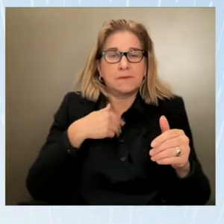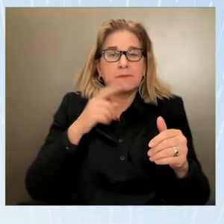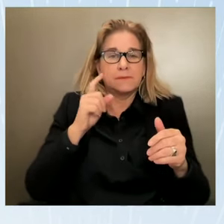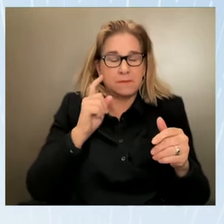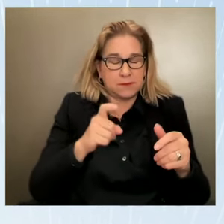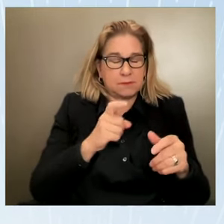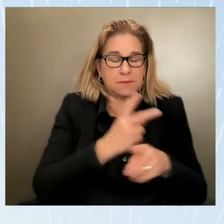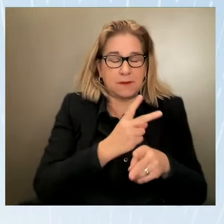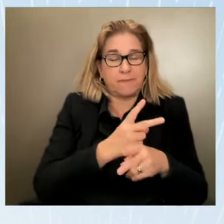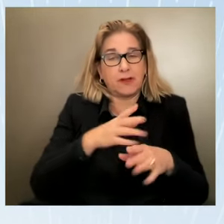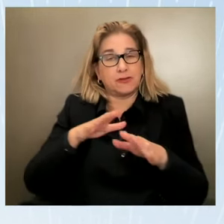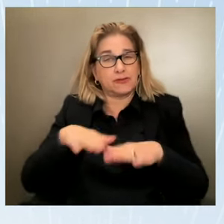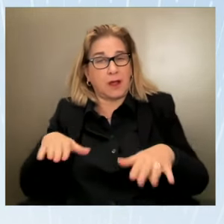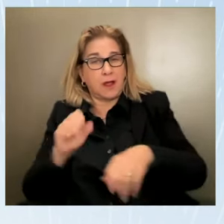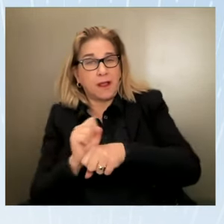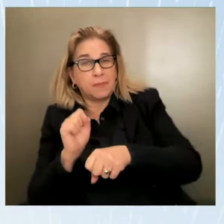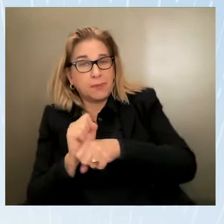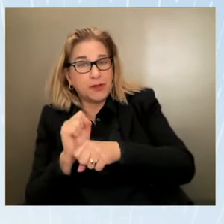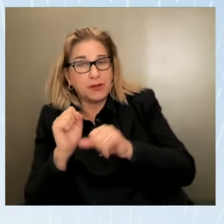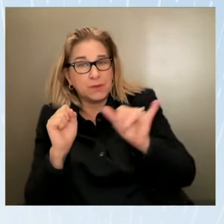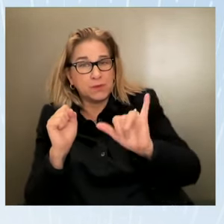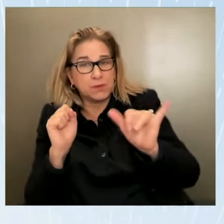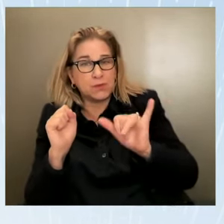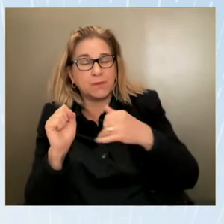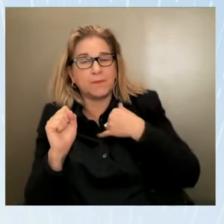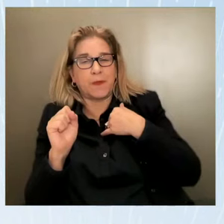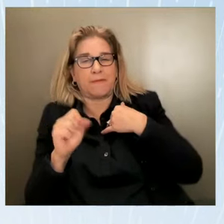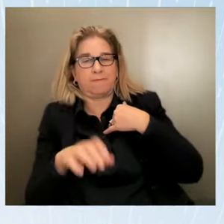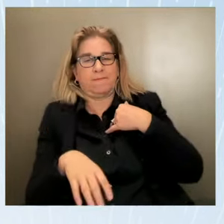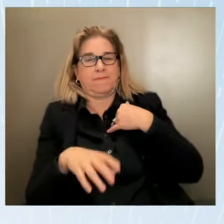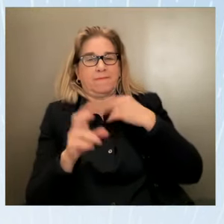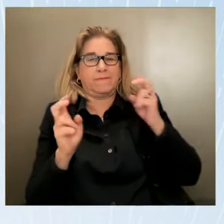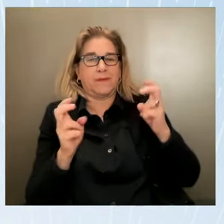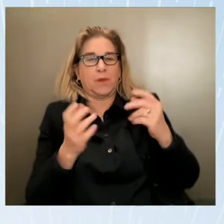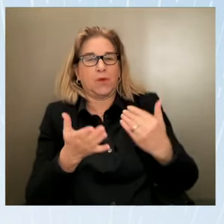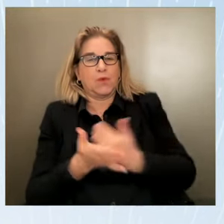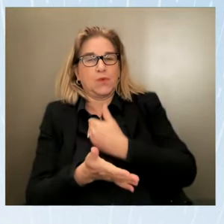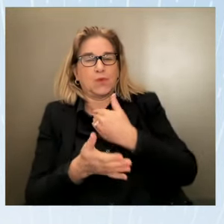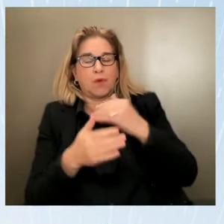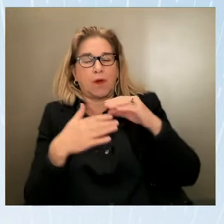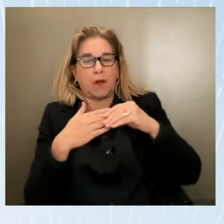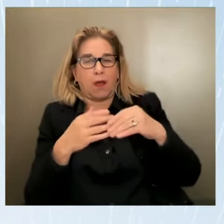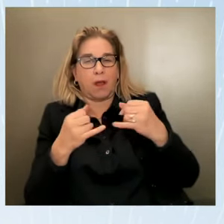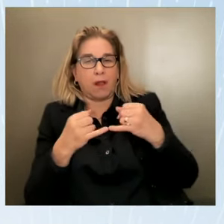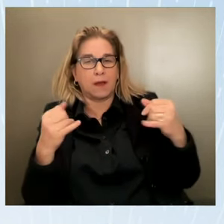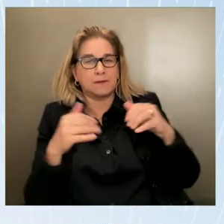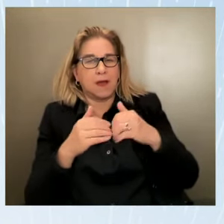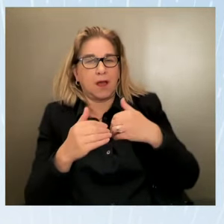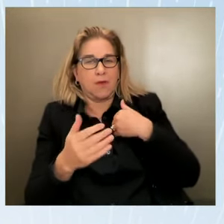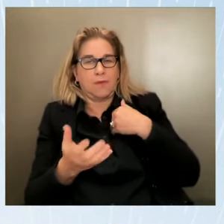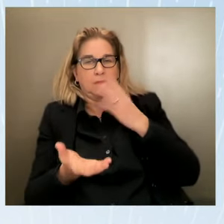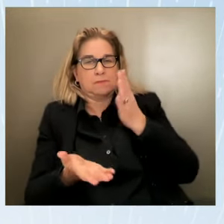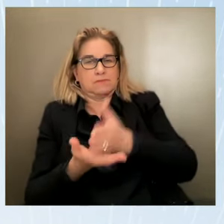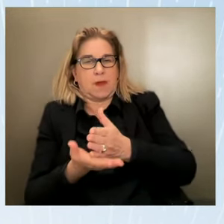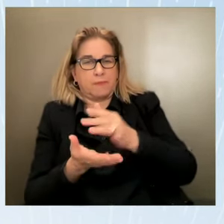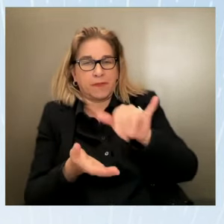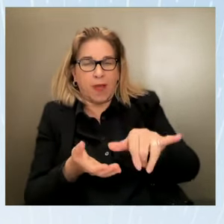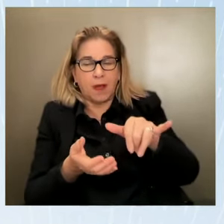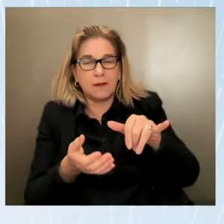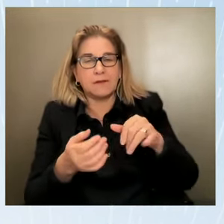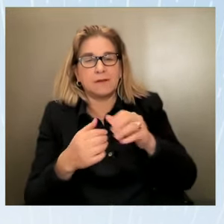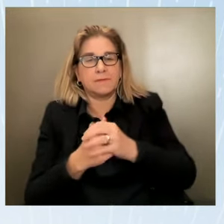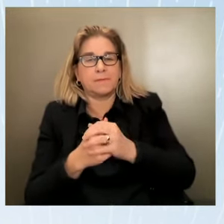the sale of such goods in DoD's commissaries and exchanges, and to hold ourselves and our contractors to the highest standards